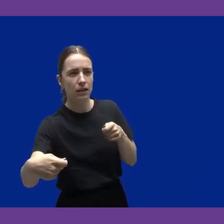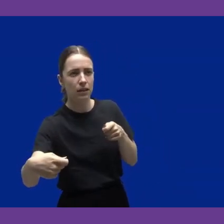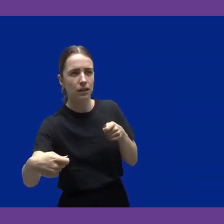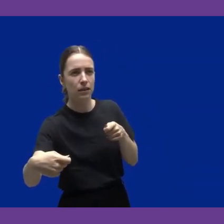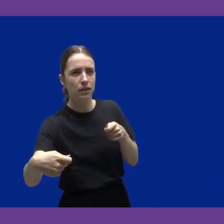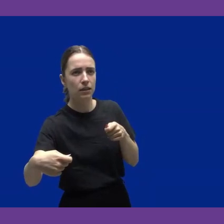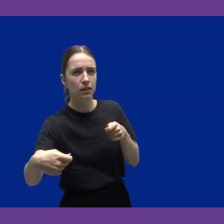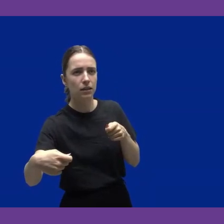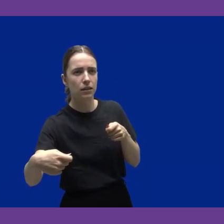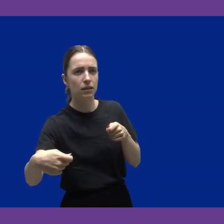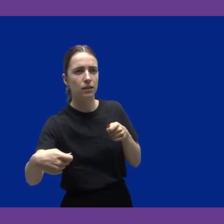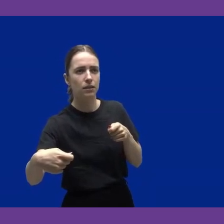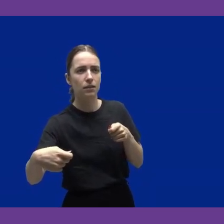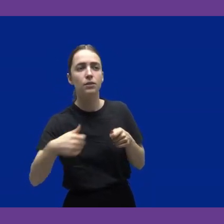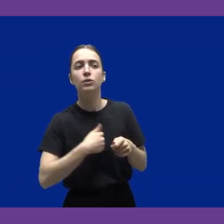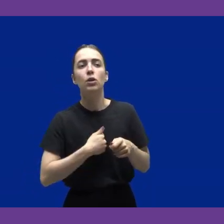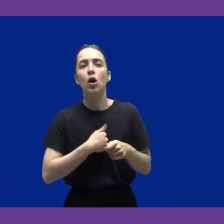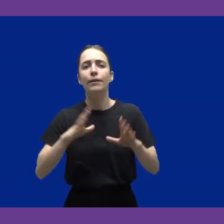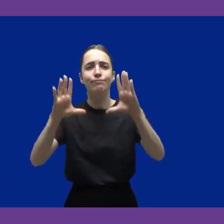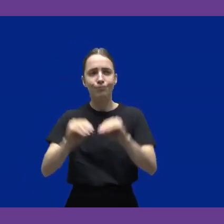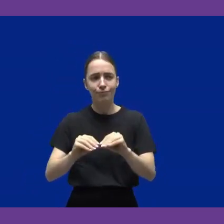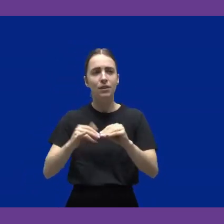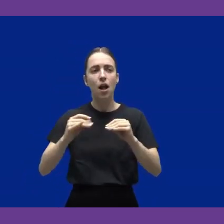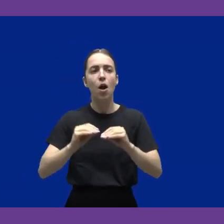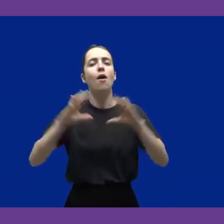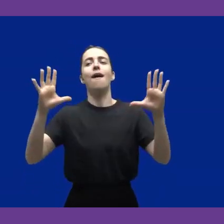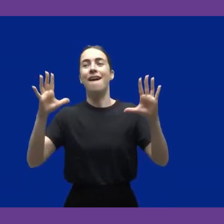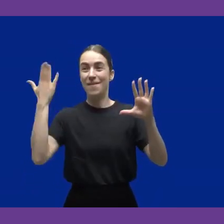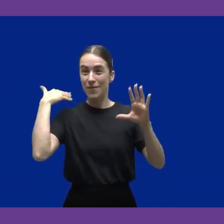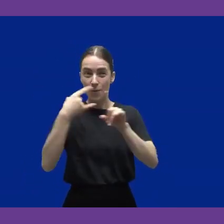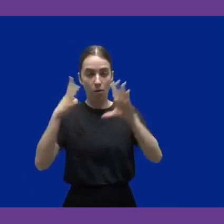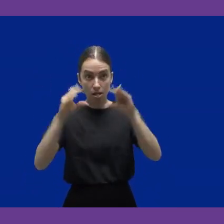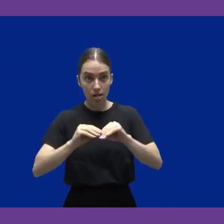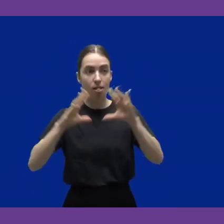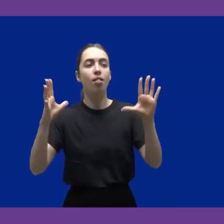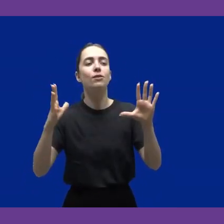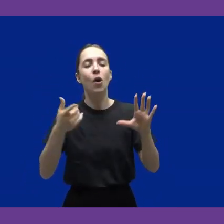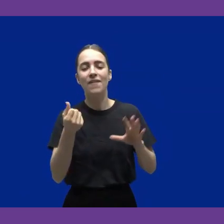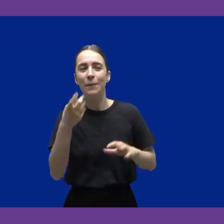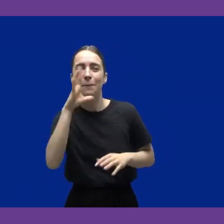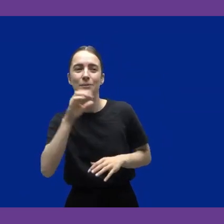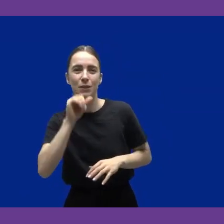will devices be required to be compliant? 28th June, so next week, that's how it is.